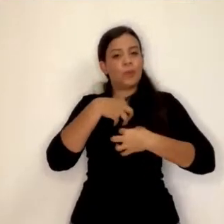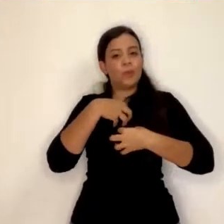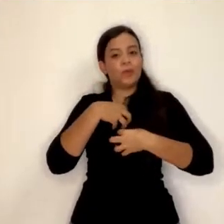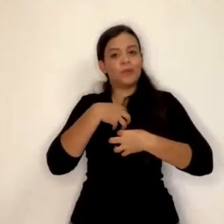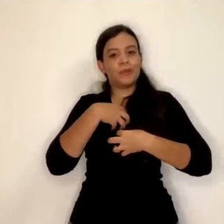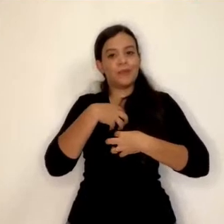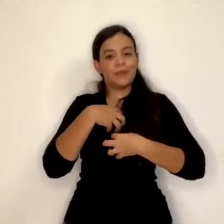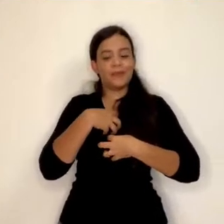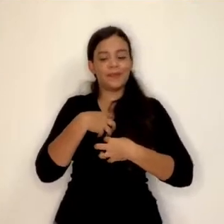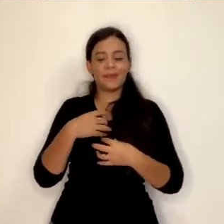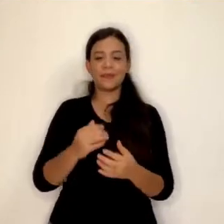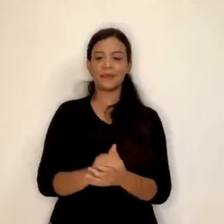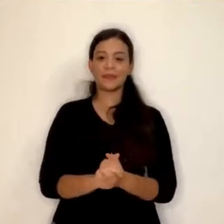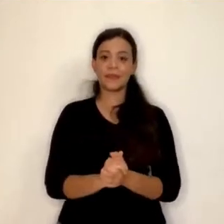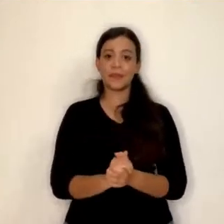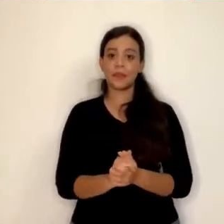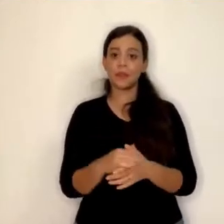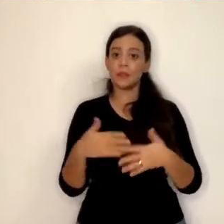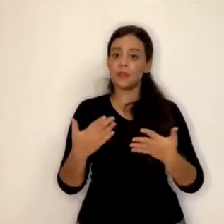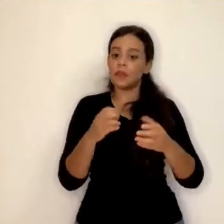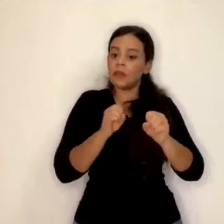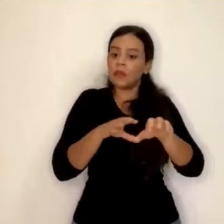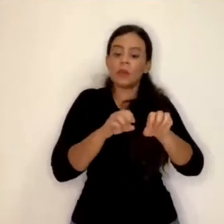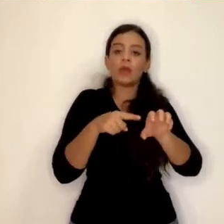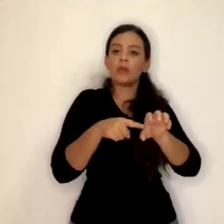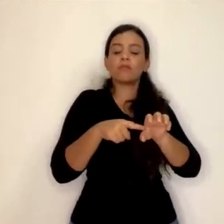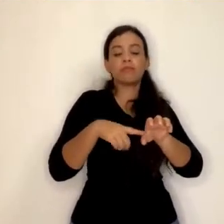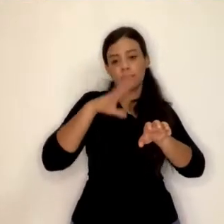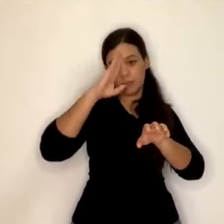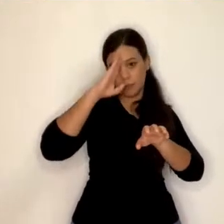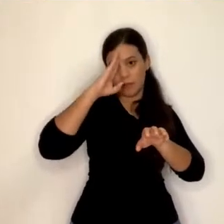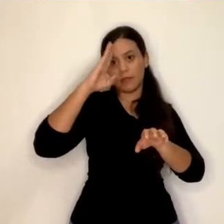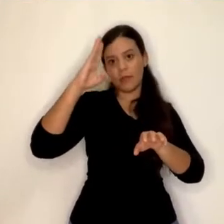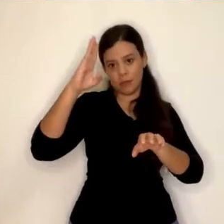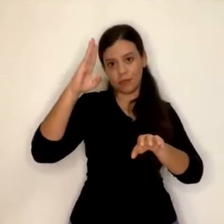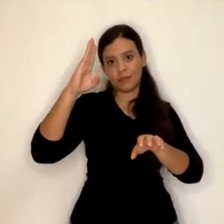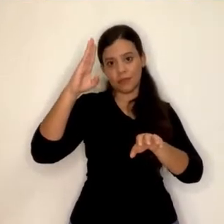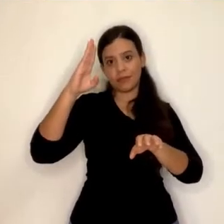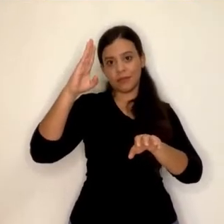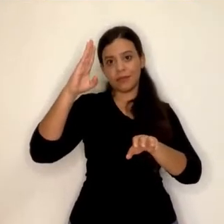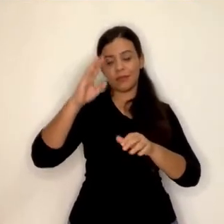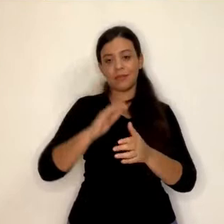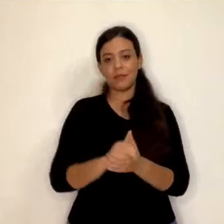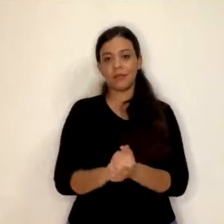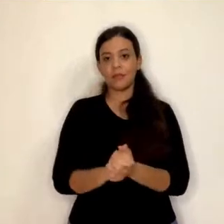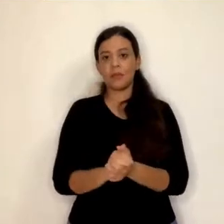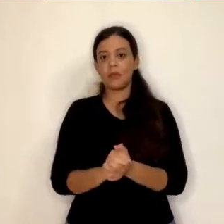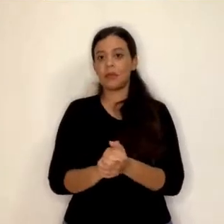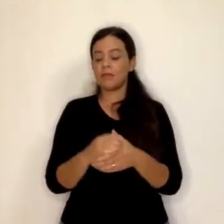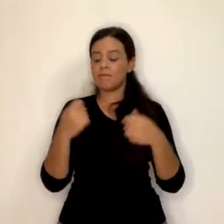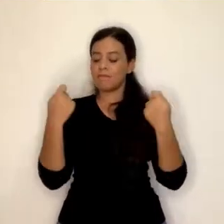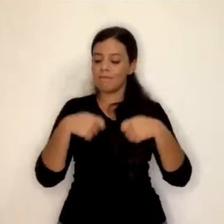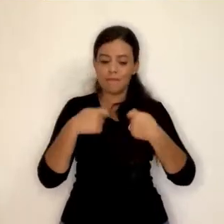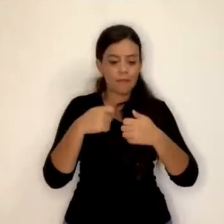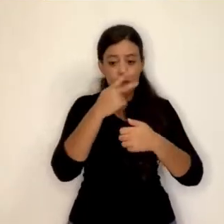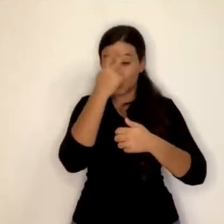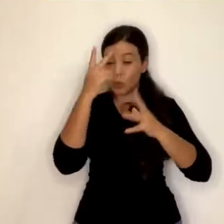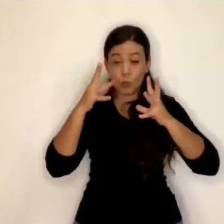less. So, but that's the sense. So education is a foundation. It's